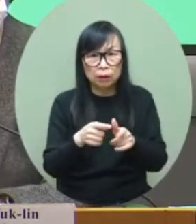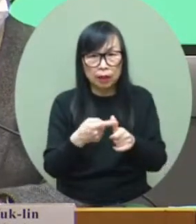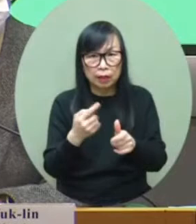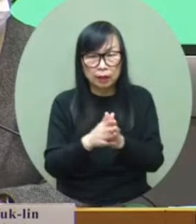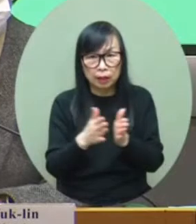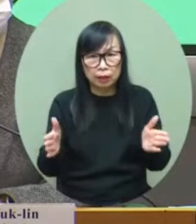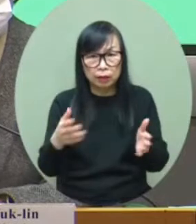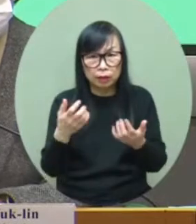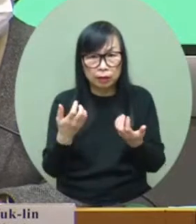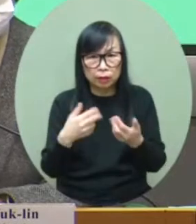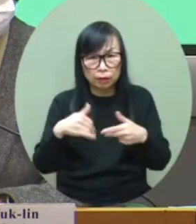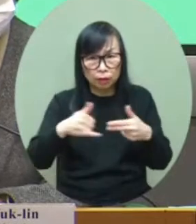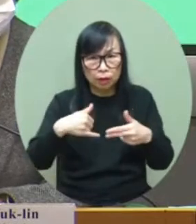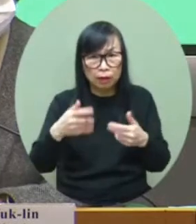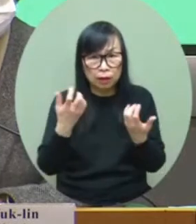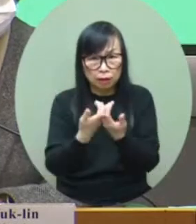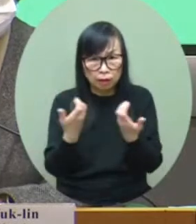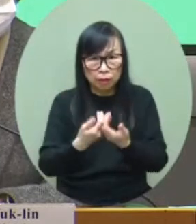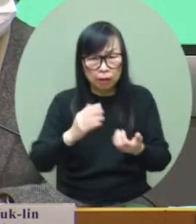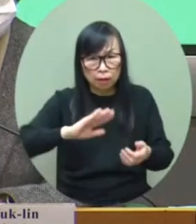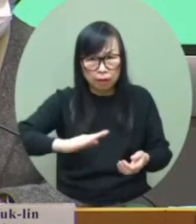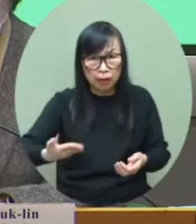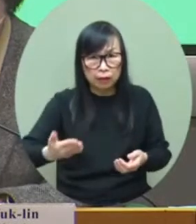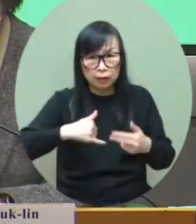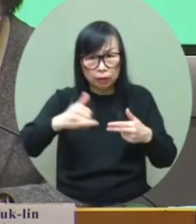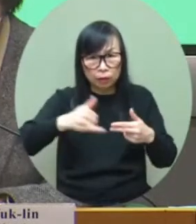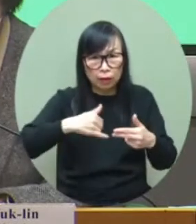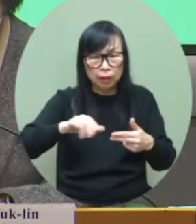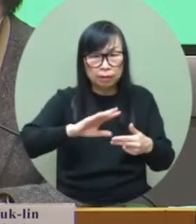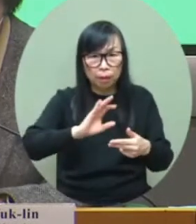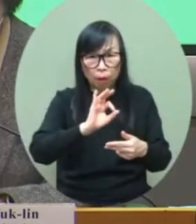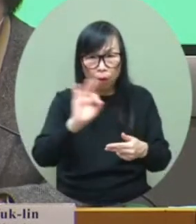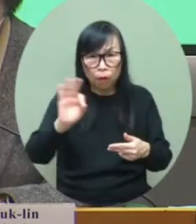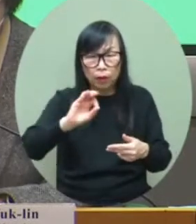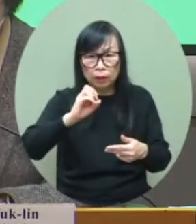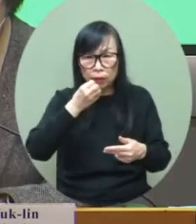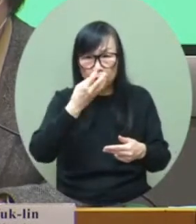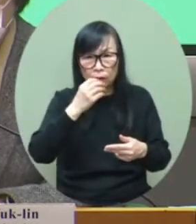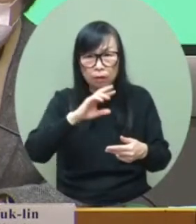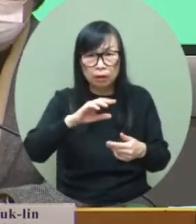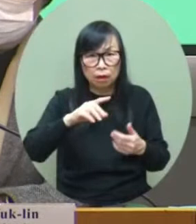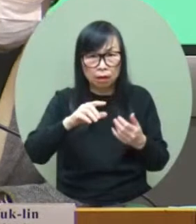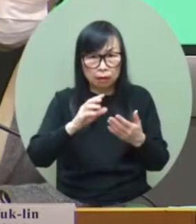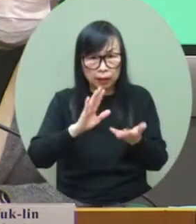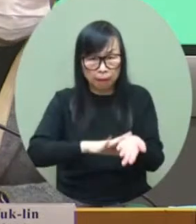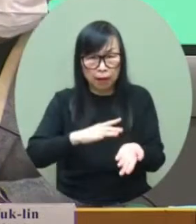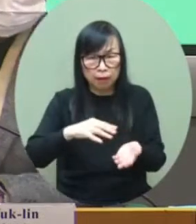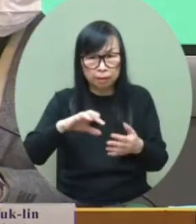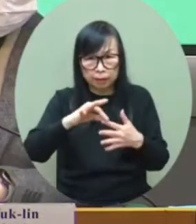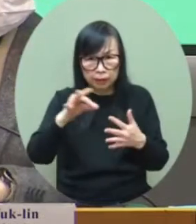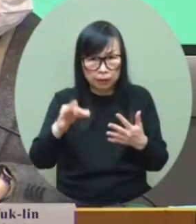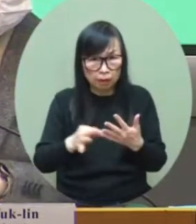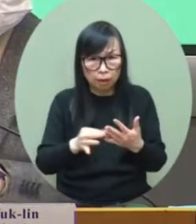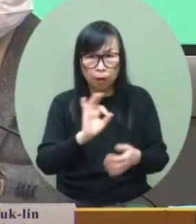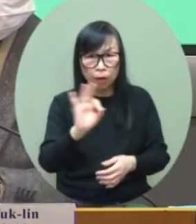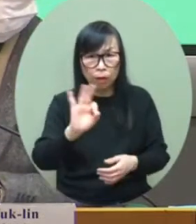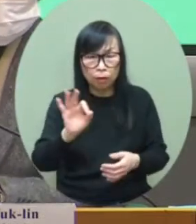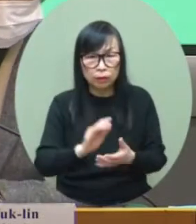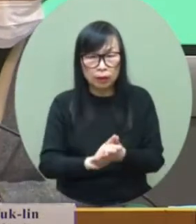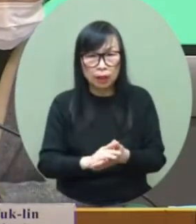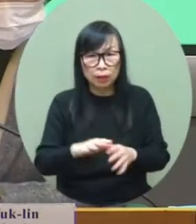resumption. These data after the 8th of January shows that